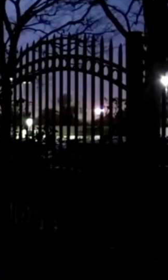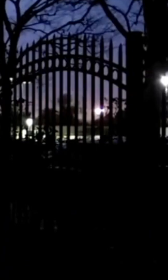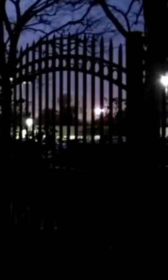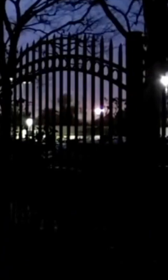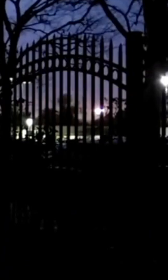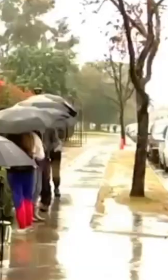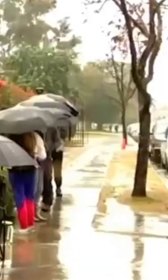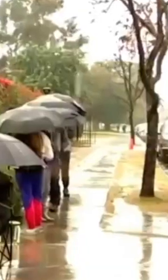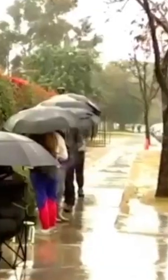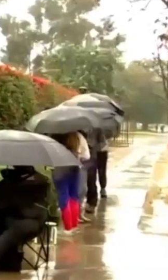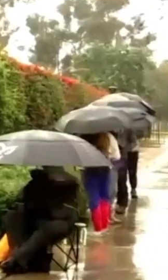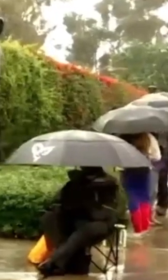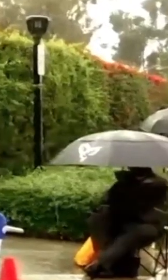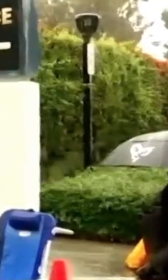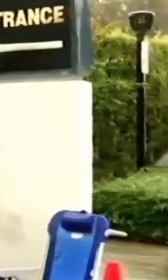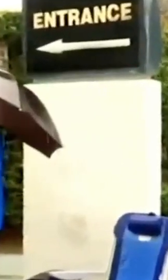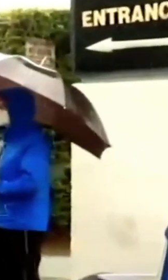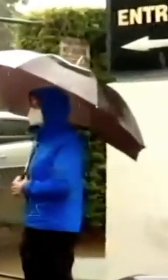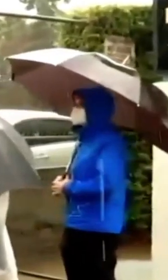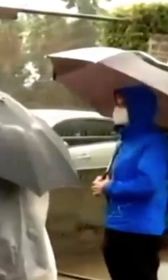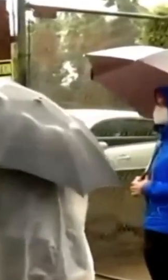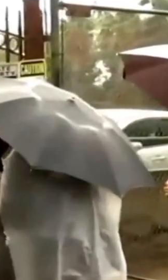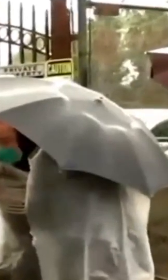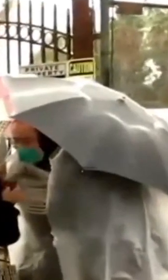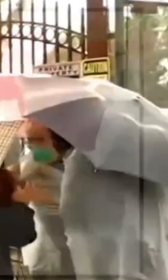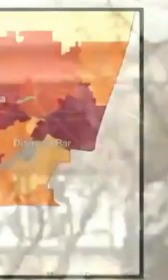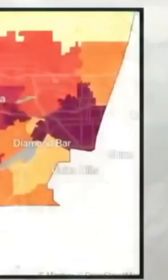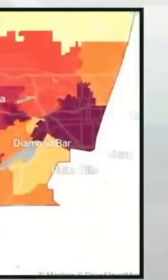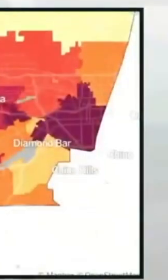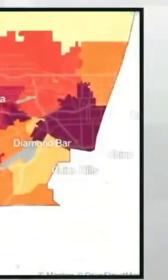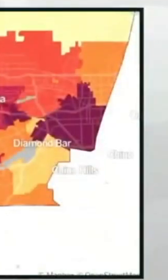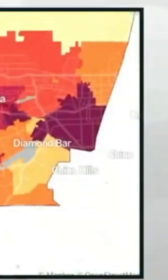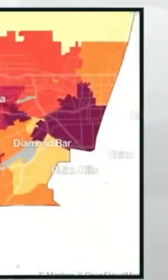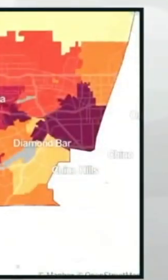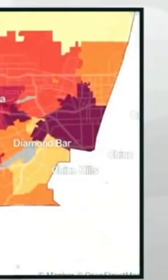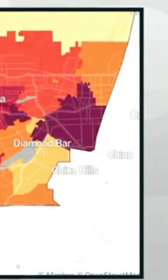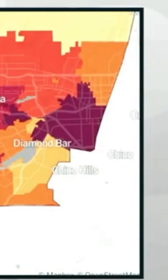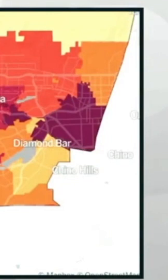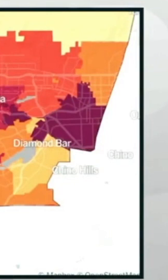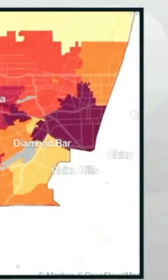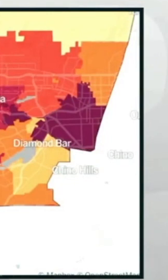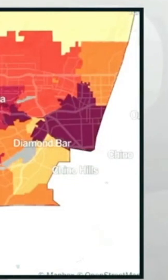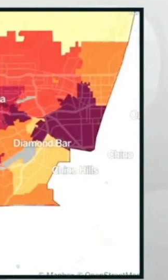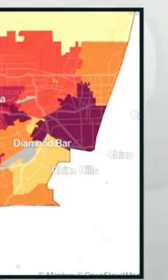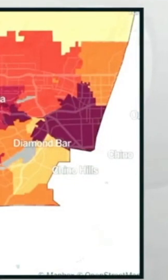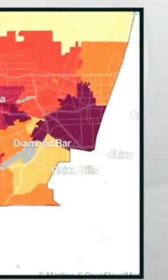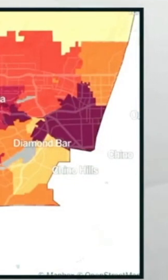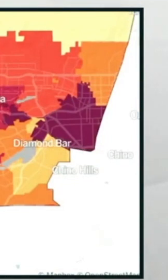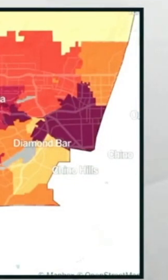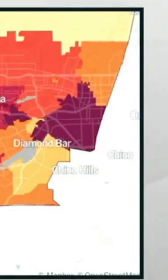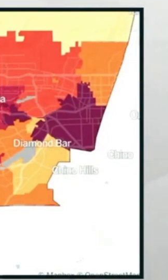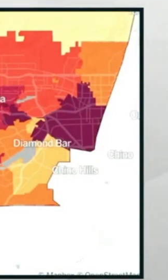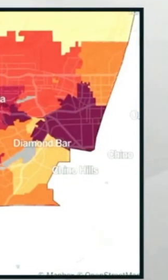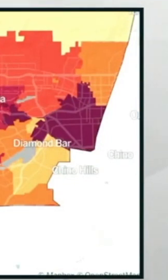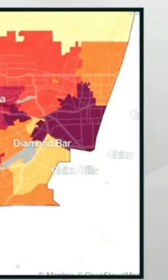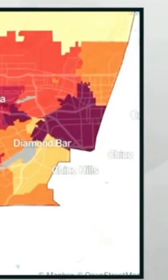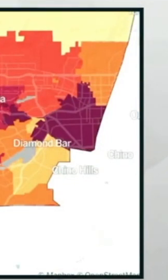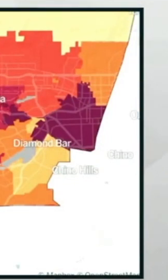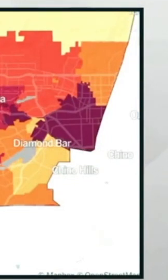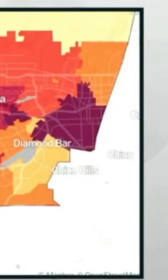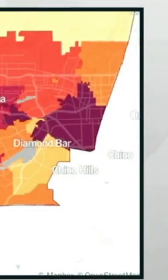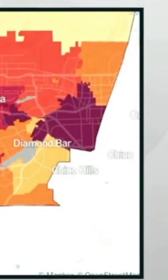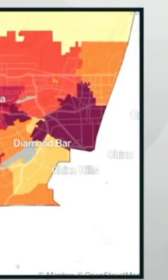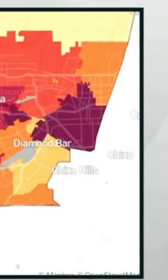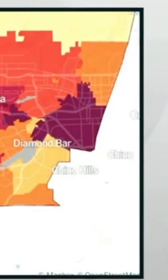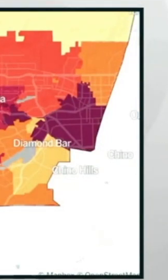the one that's been hit so hard by COVID. Kedren serves that neighborhood, Linwood, as well as other poor, densely populated, predominantly